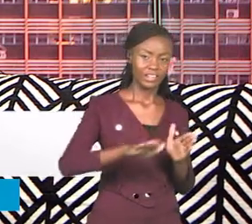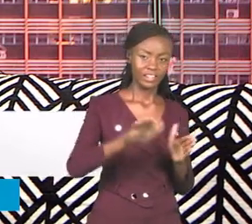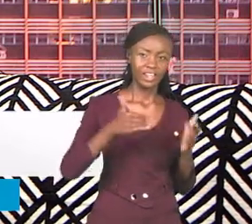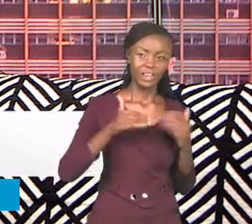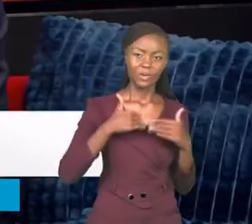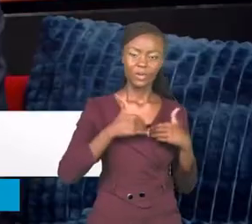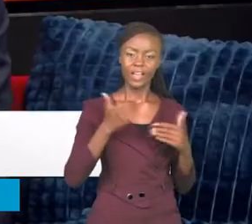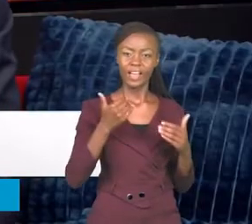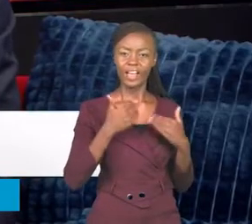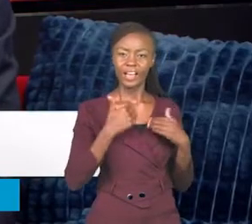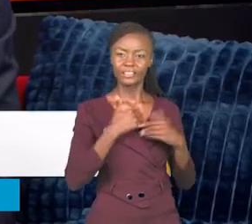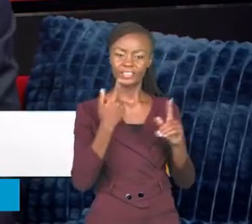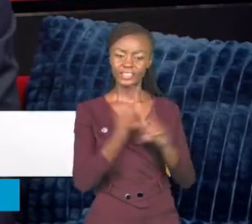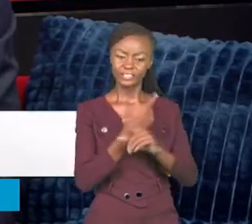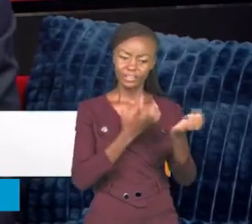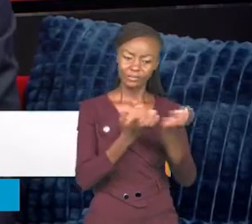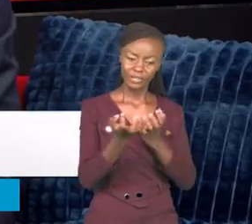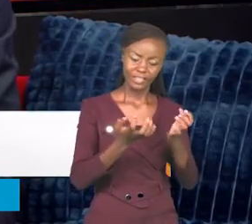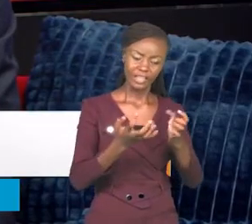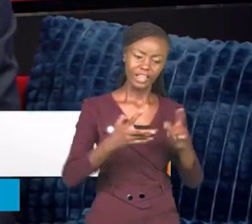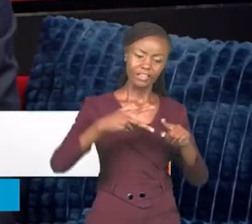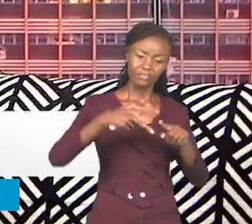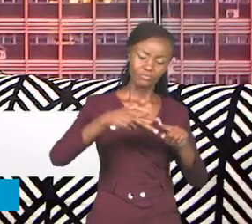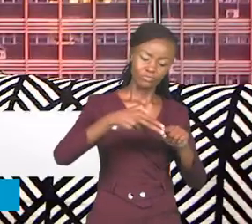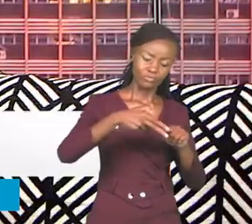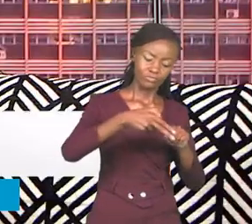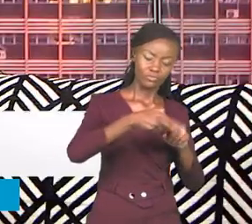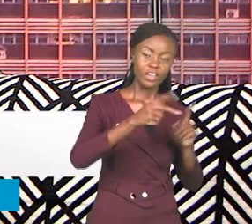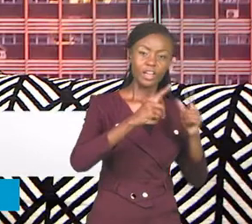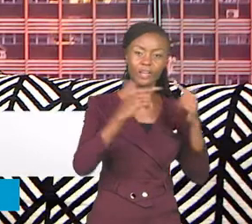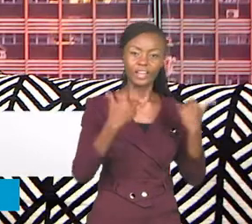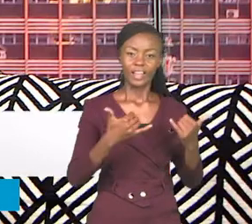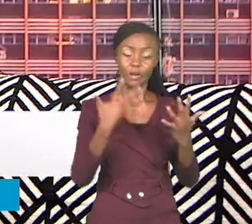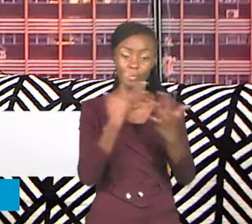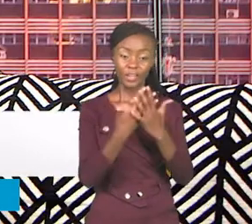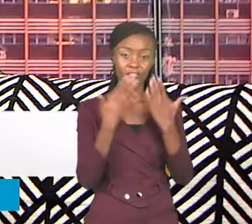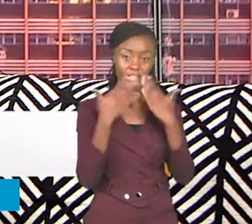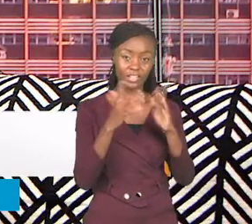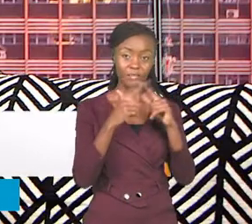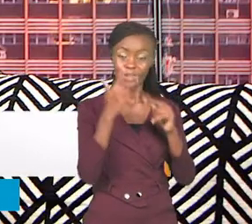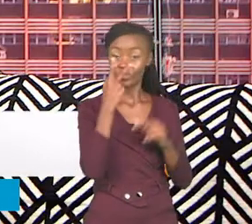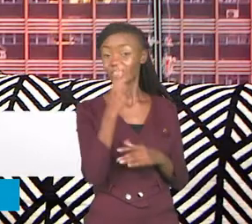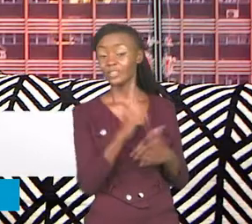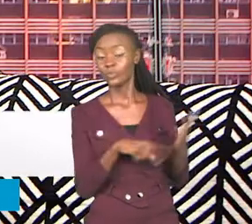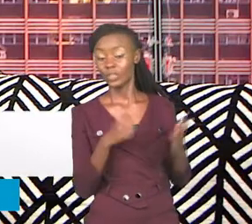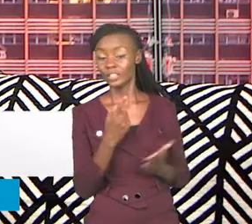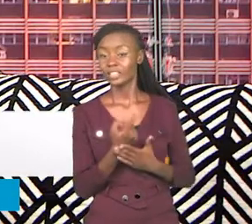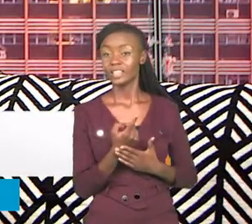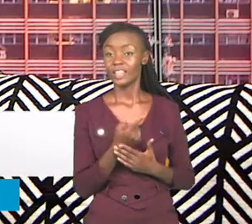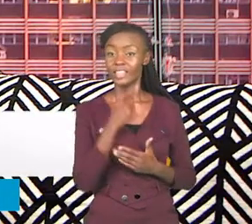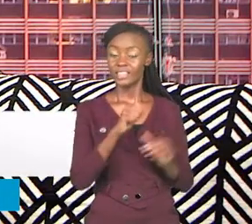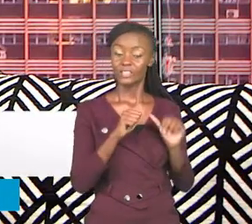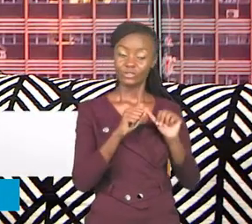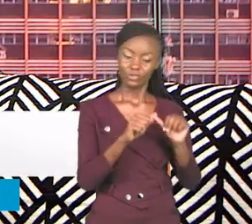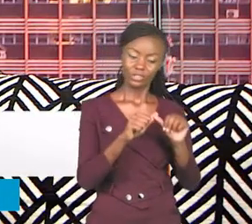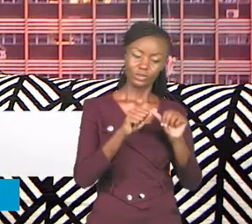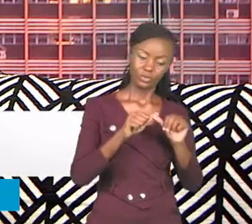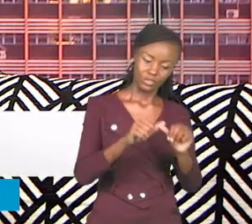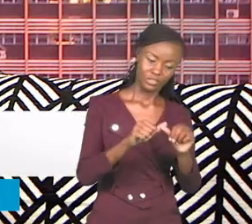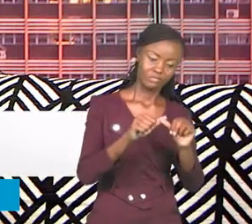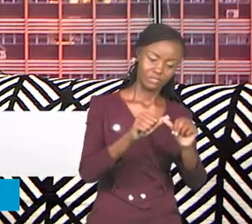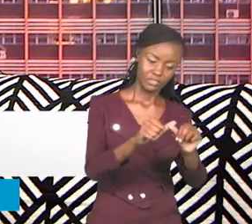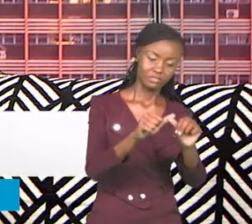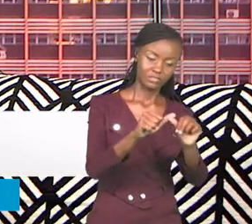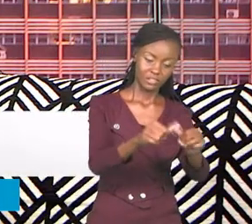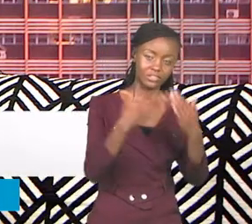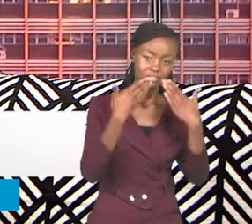Kuchomeland and all these things. Mm-hmm. We have made a few arrests. Okay. But you can see it has gone on and on and on. They